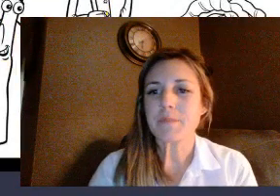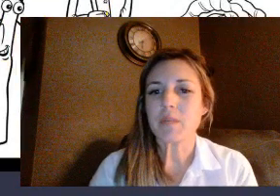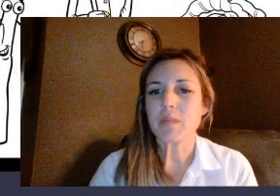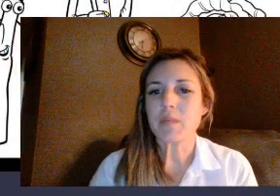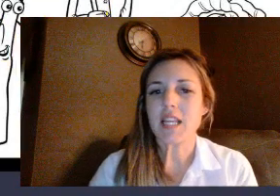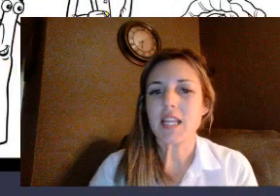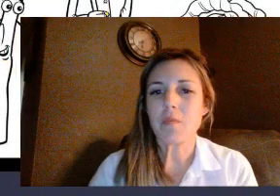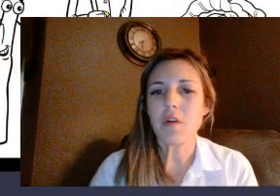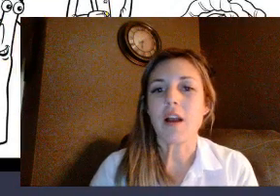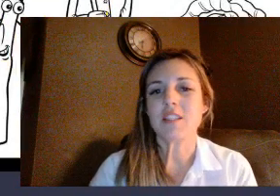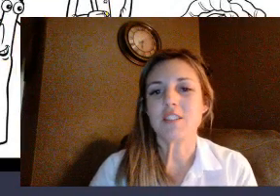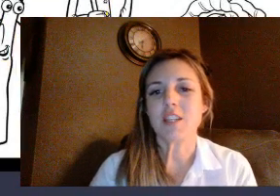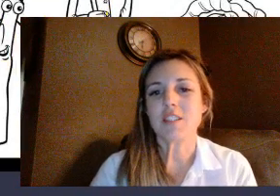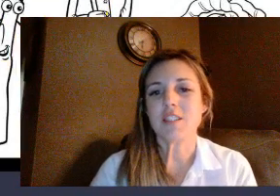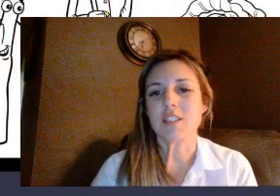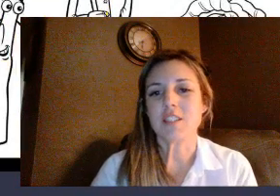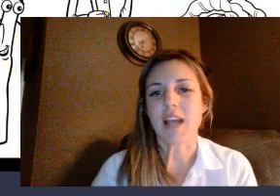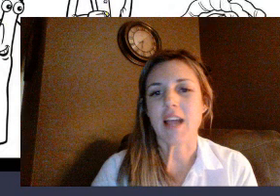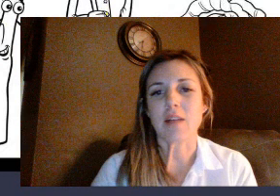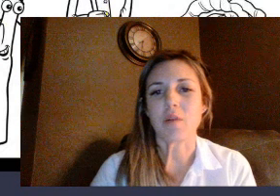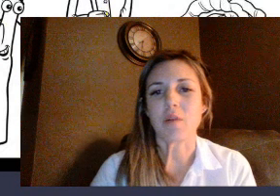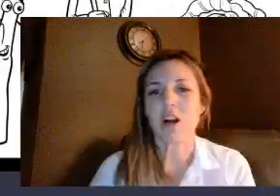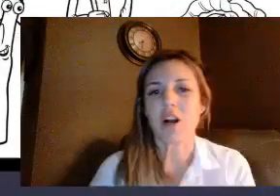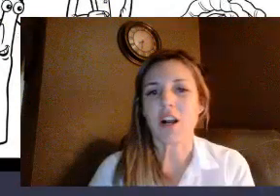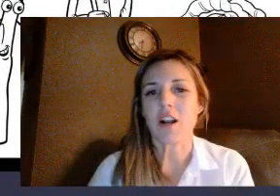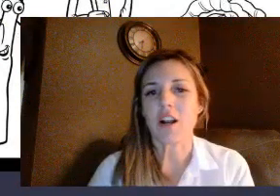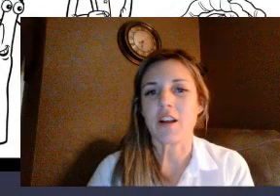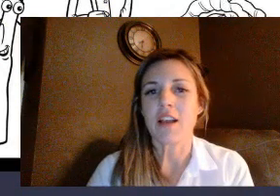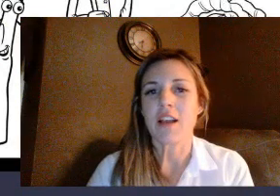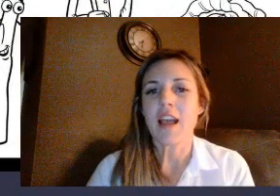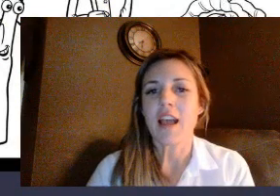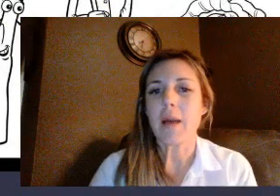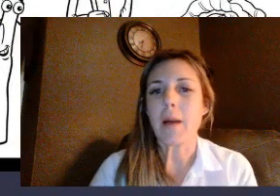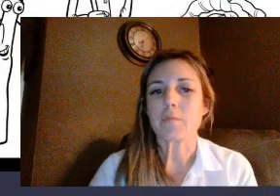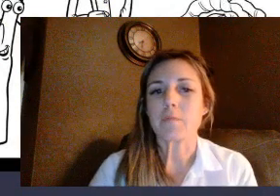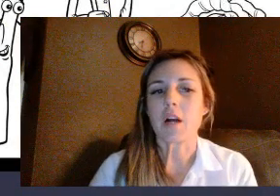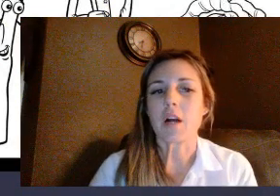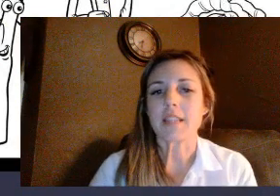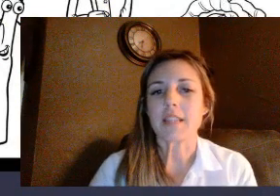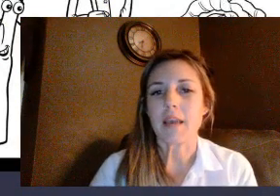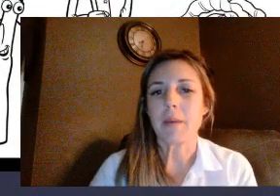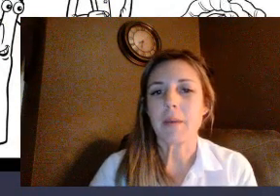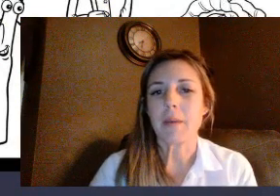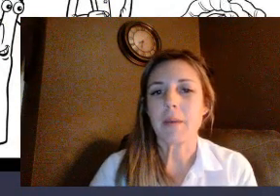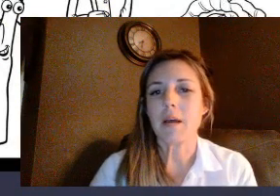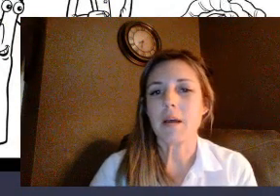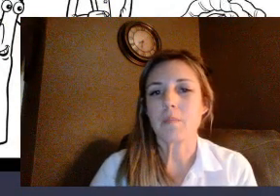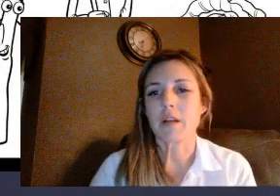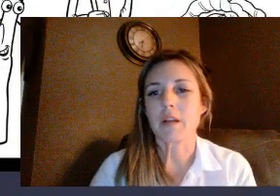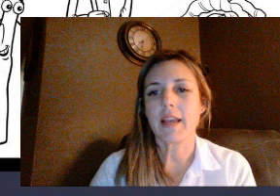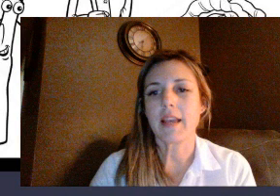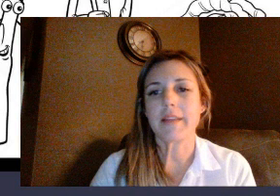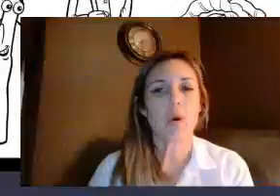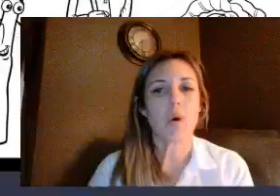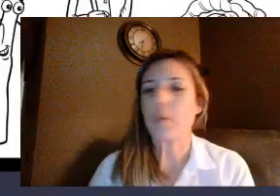here. There's a joker. That starts with J too. Good job, friends. Maybe you can find one that I